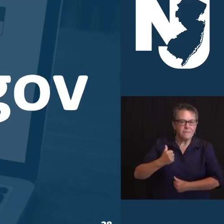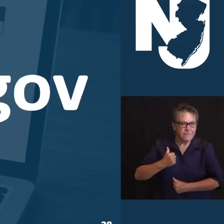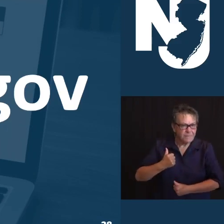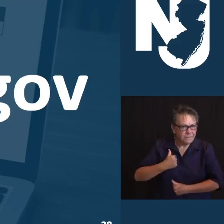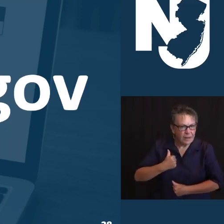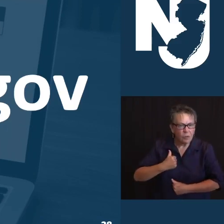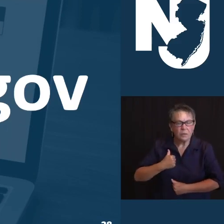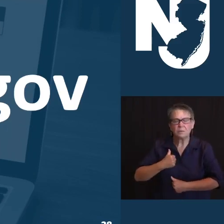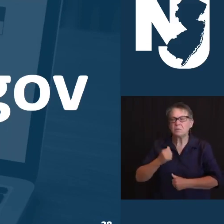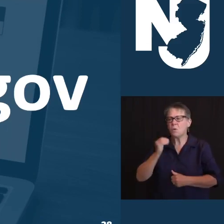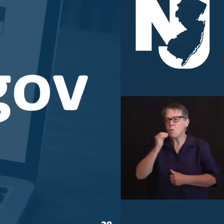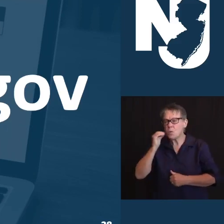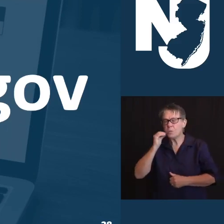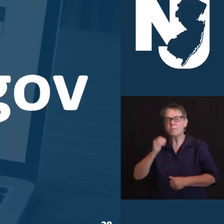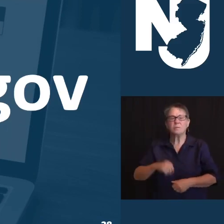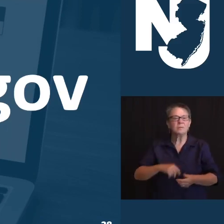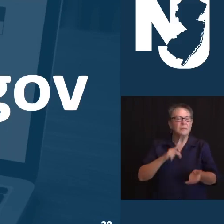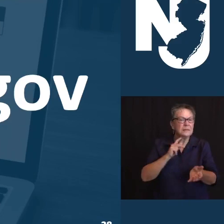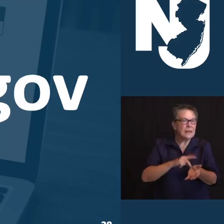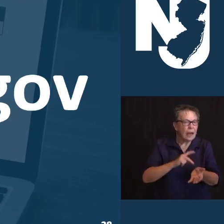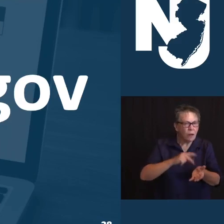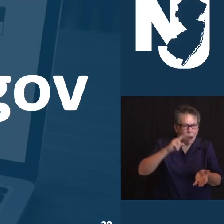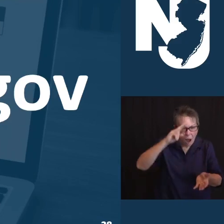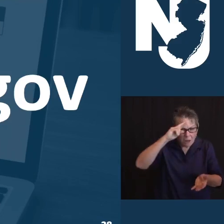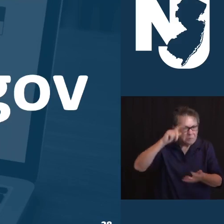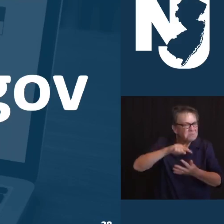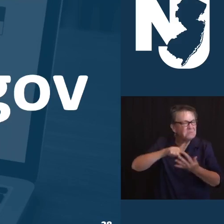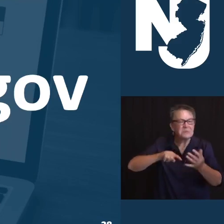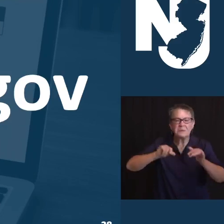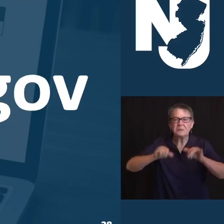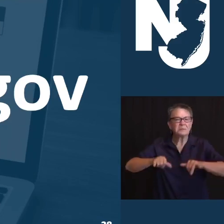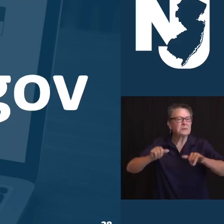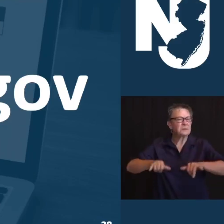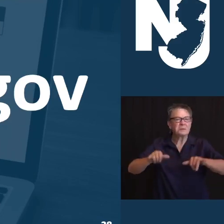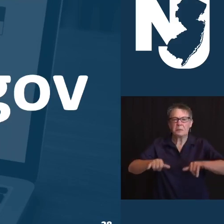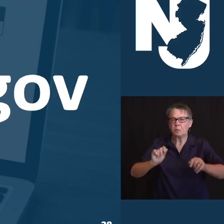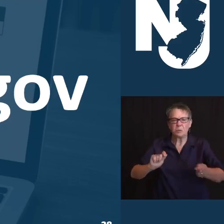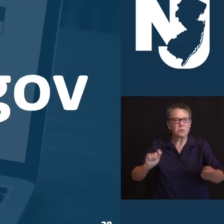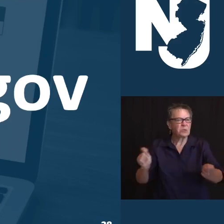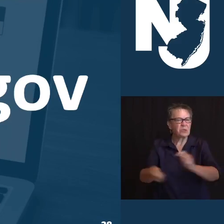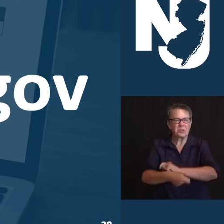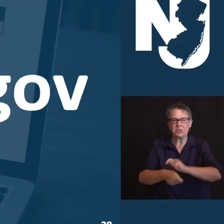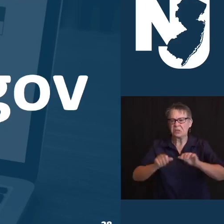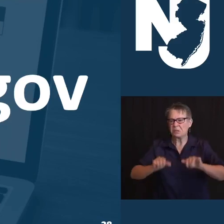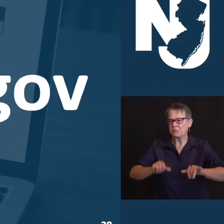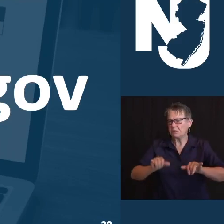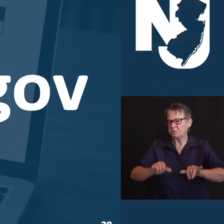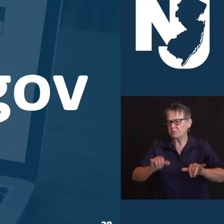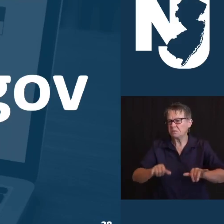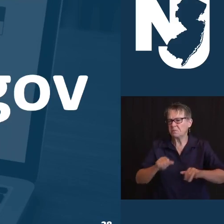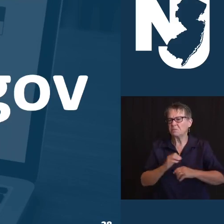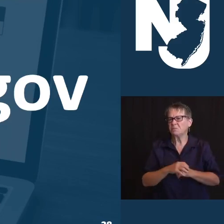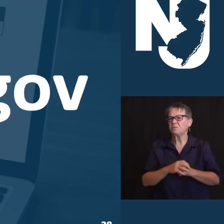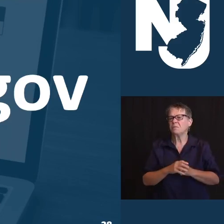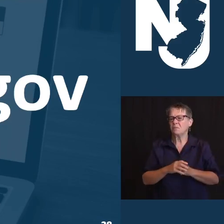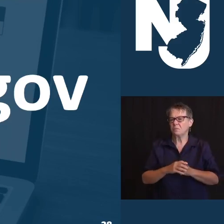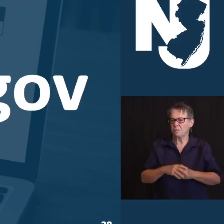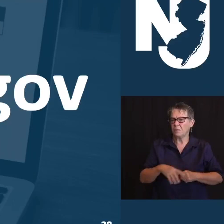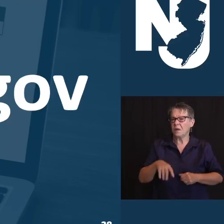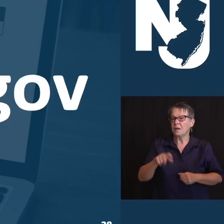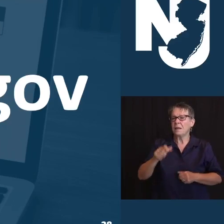is 1.42%. The northern part of the state reports 1.18%. Central part,